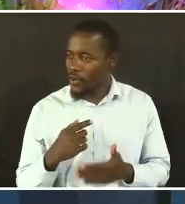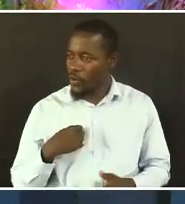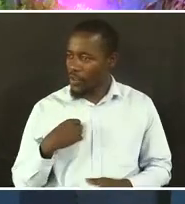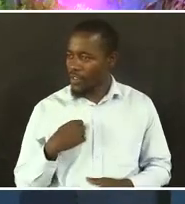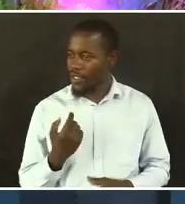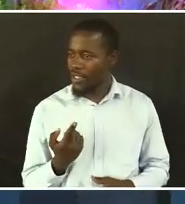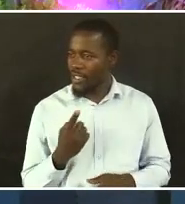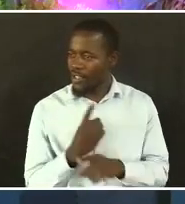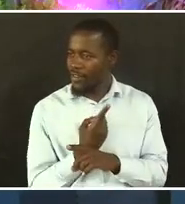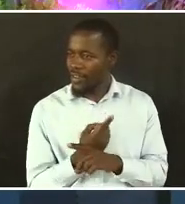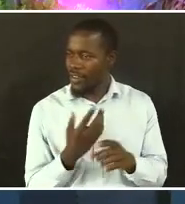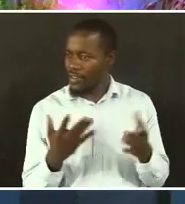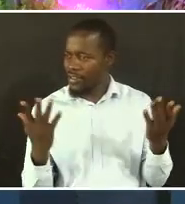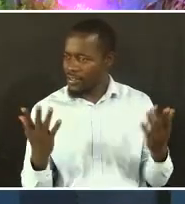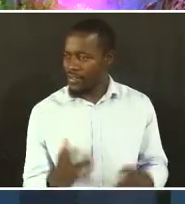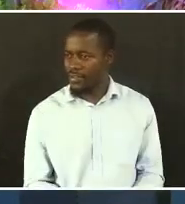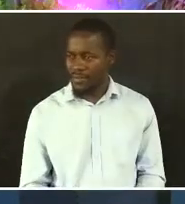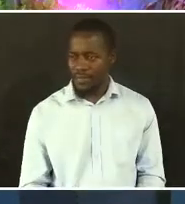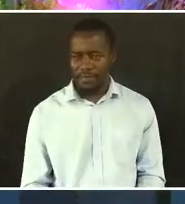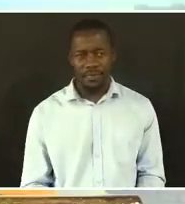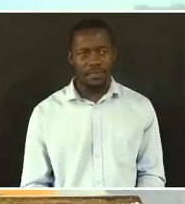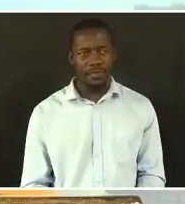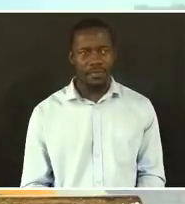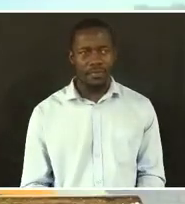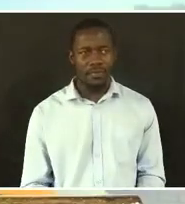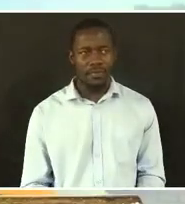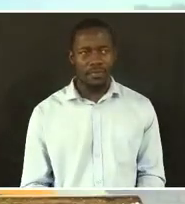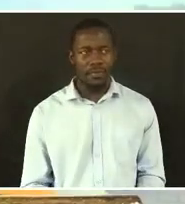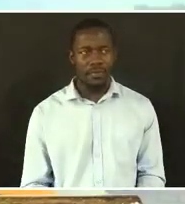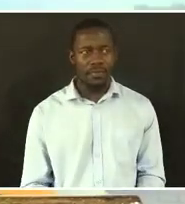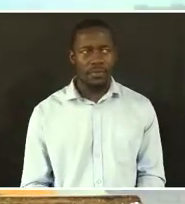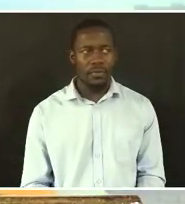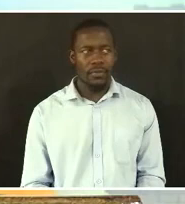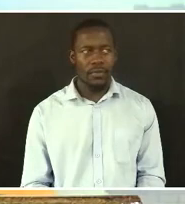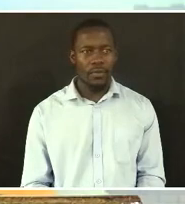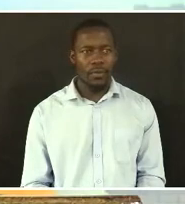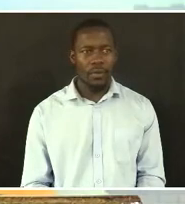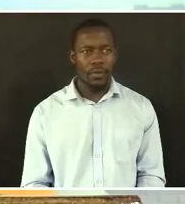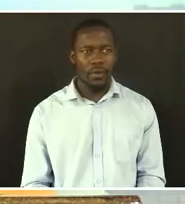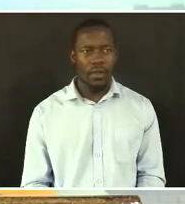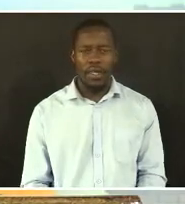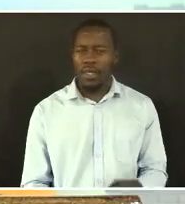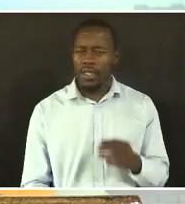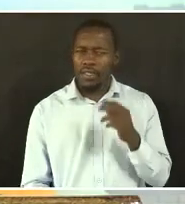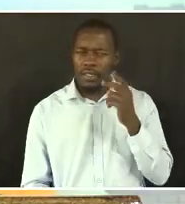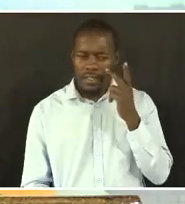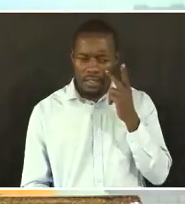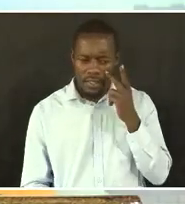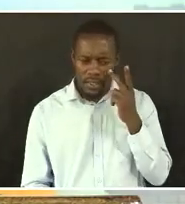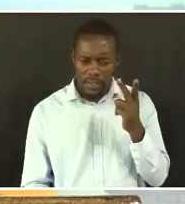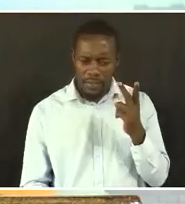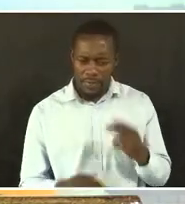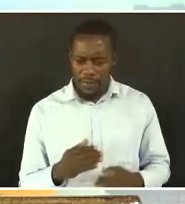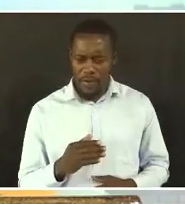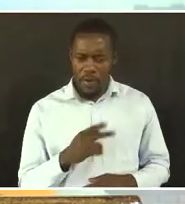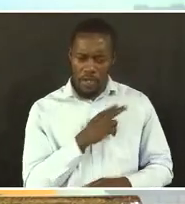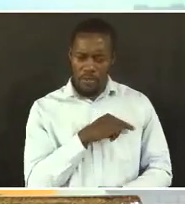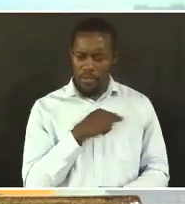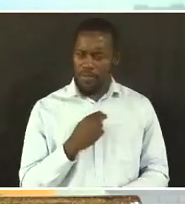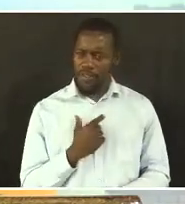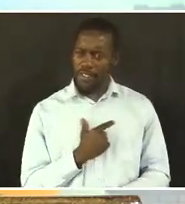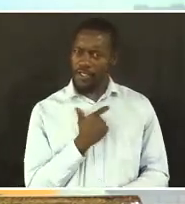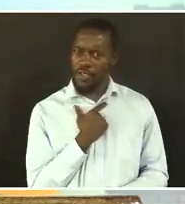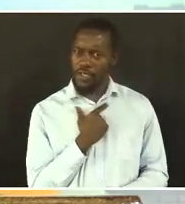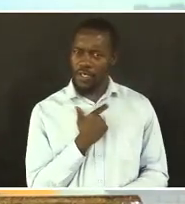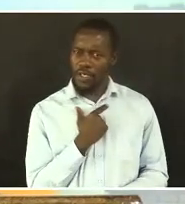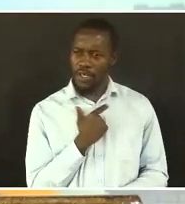I've seen an announcement running for hospital chaplaincy. By the way, have you ever read the announcement on hospital chaplaincy in the bulletin? Never.